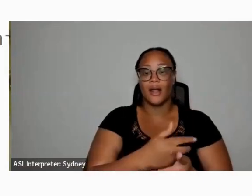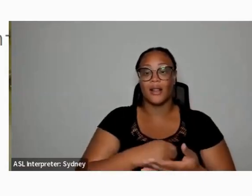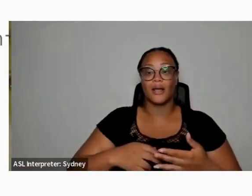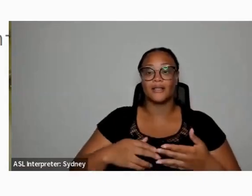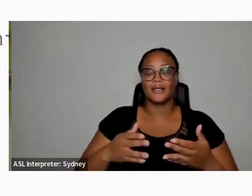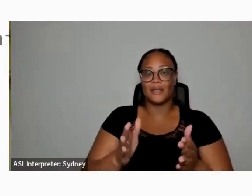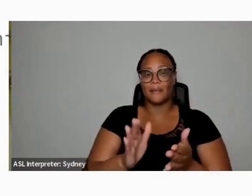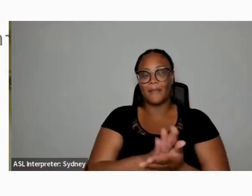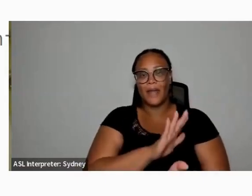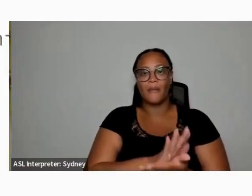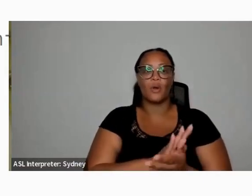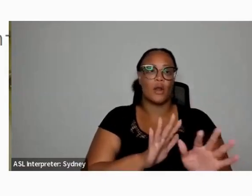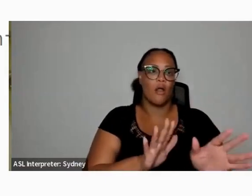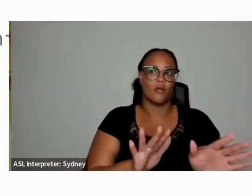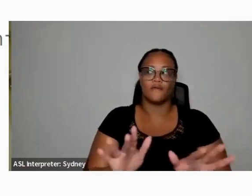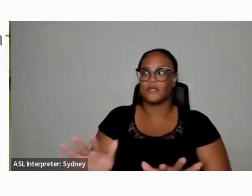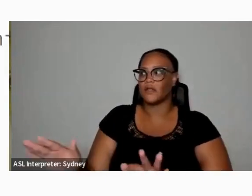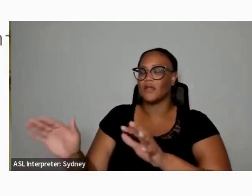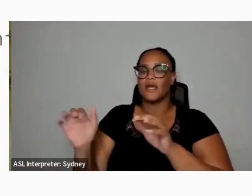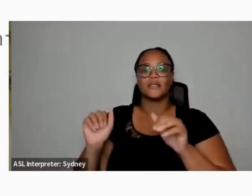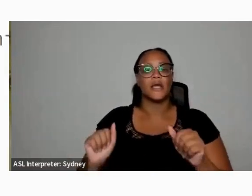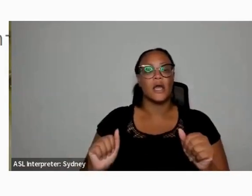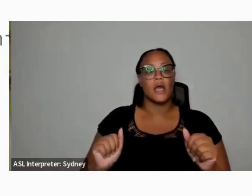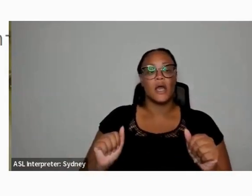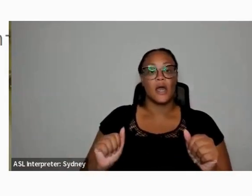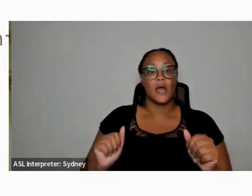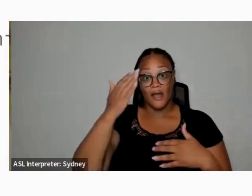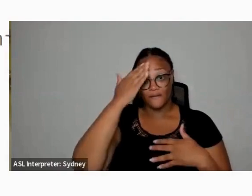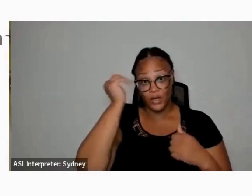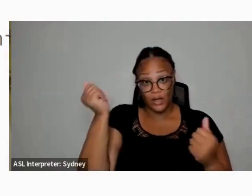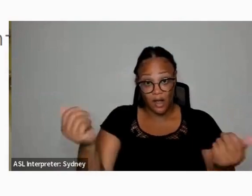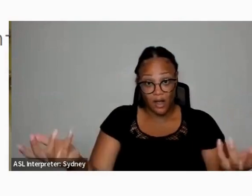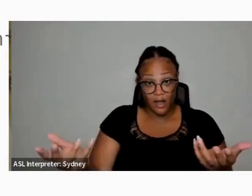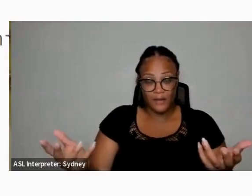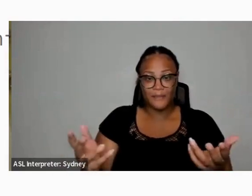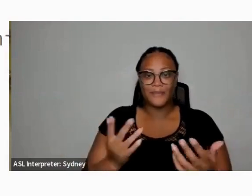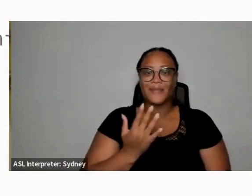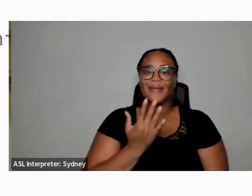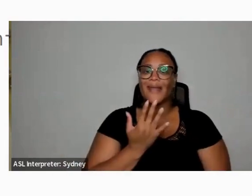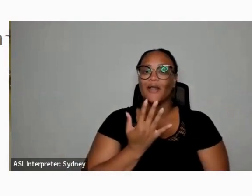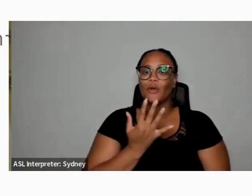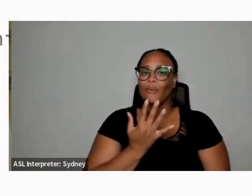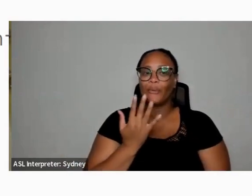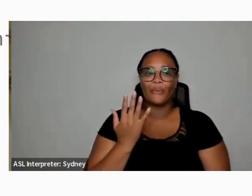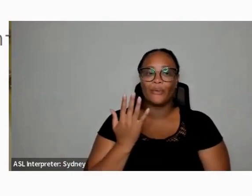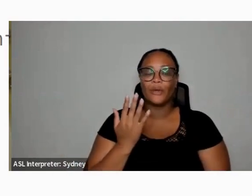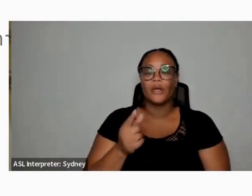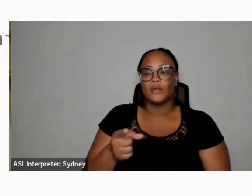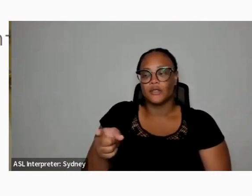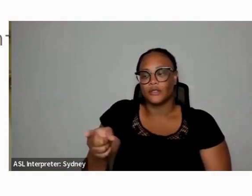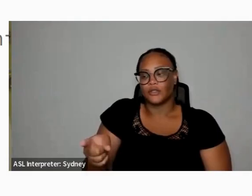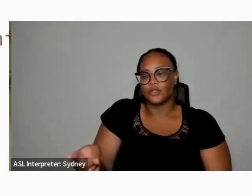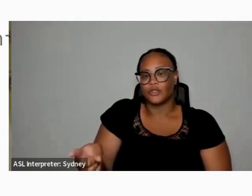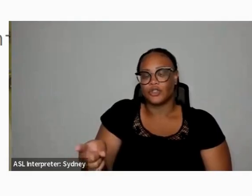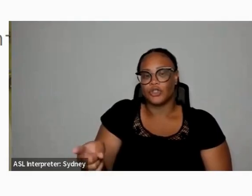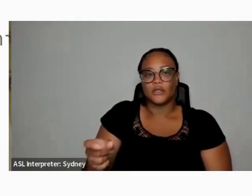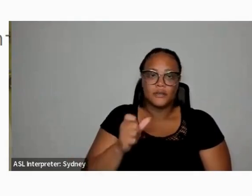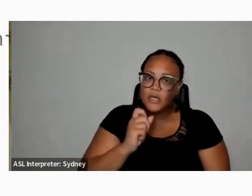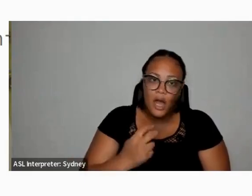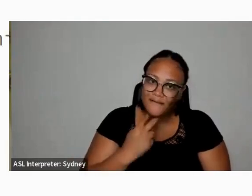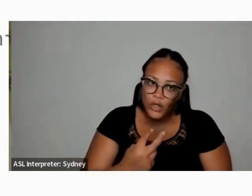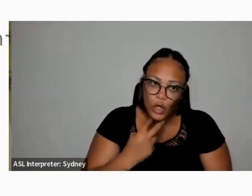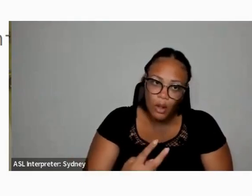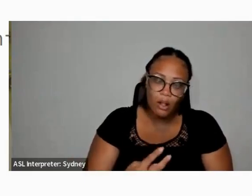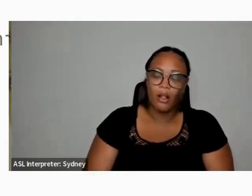other things. And the part that I forgot was to put the candle. And she said to me, she was nonverbal,